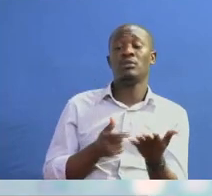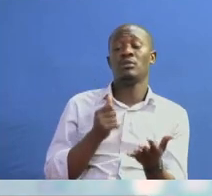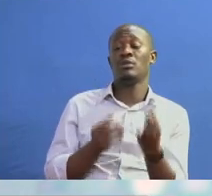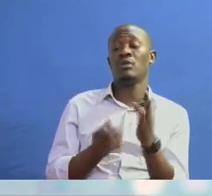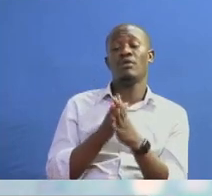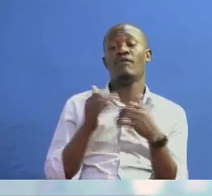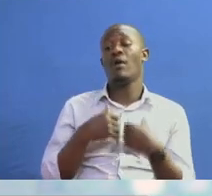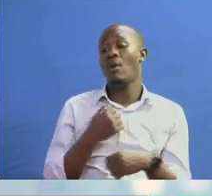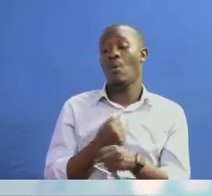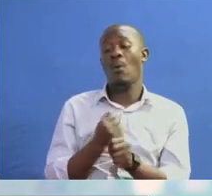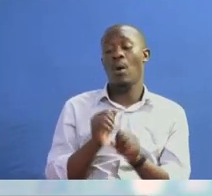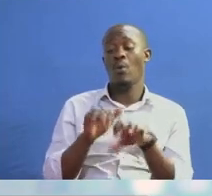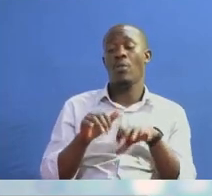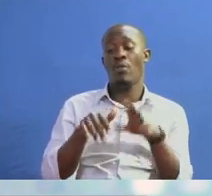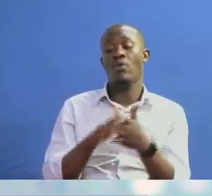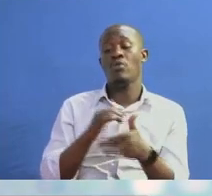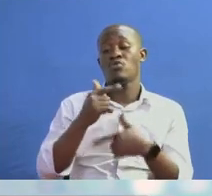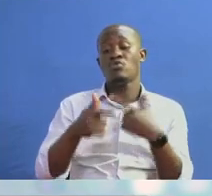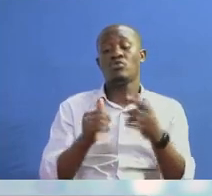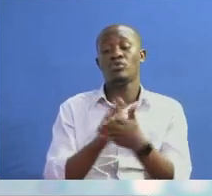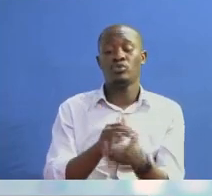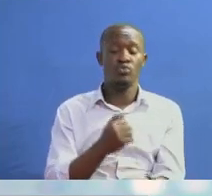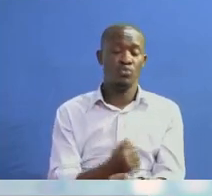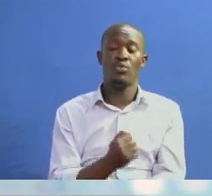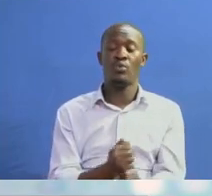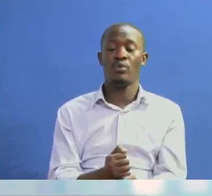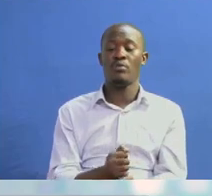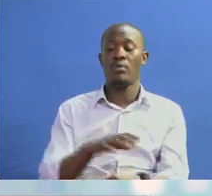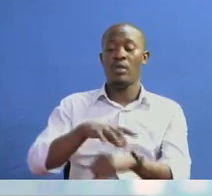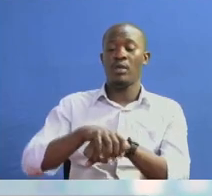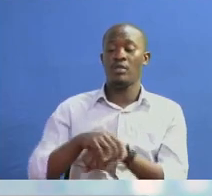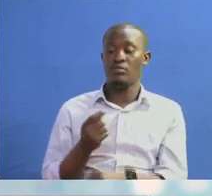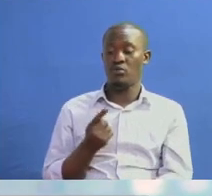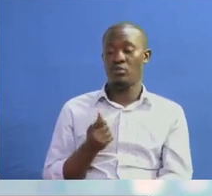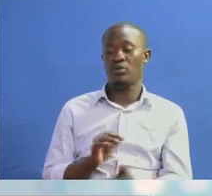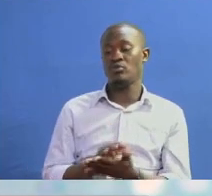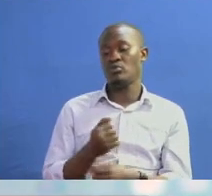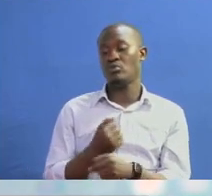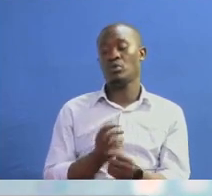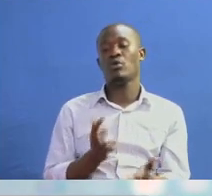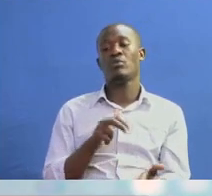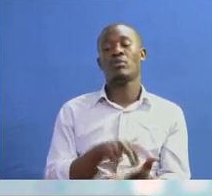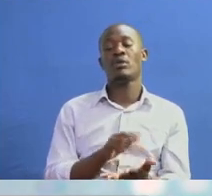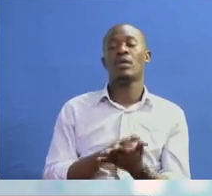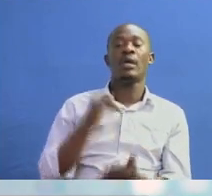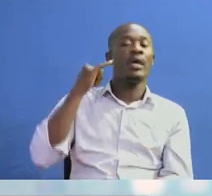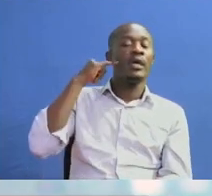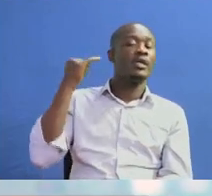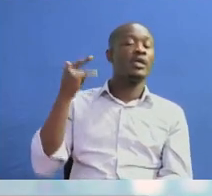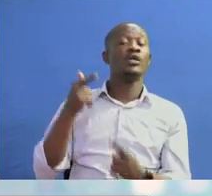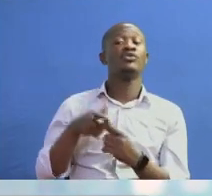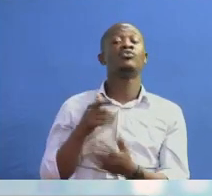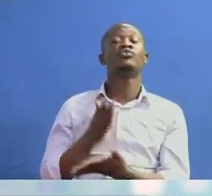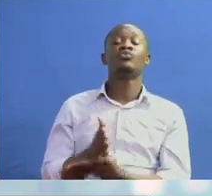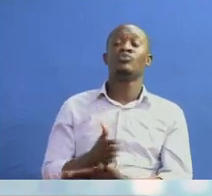with farmers, it's mm-hmm. gonna work, you're gonna get money mm-hmm. to make your project, your idea into reality, and you're gonna help